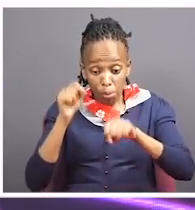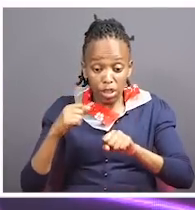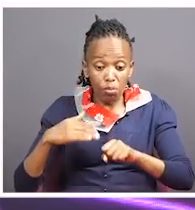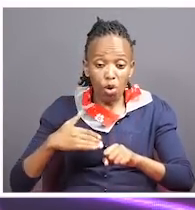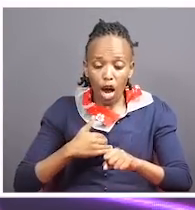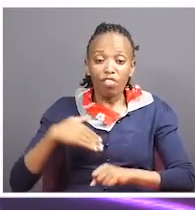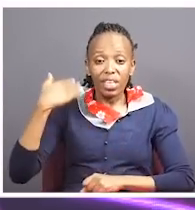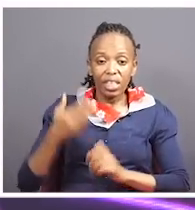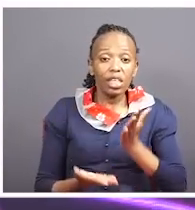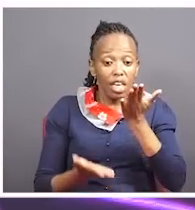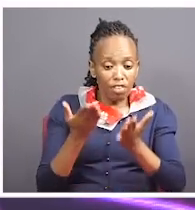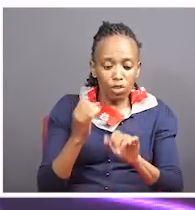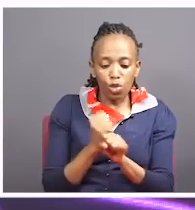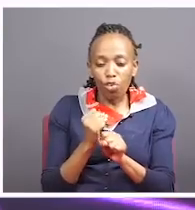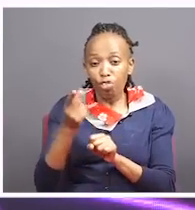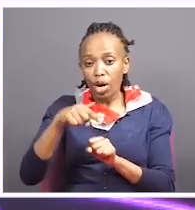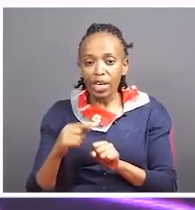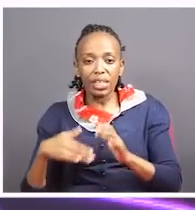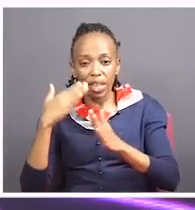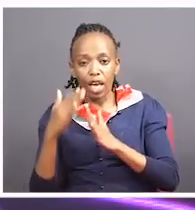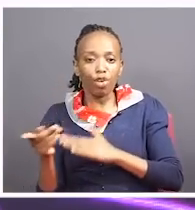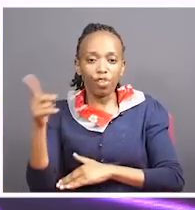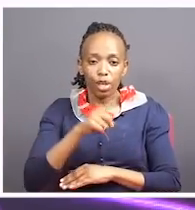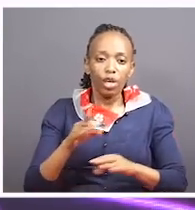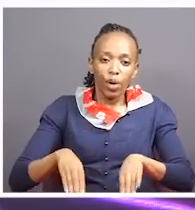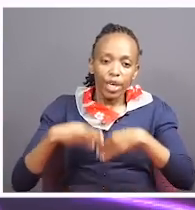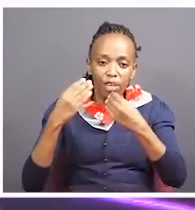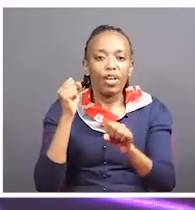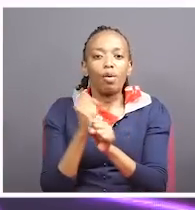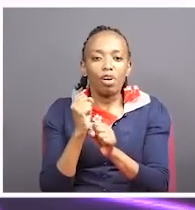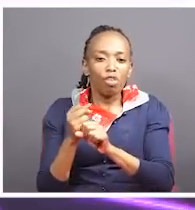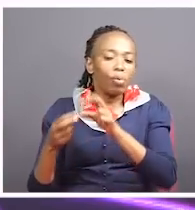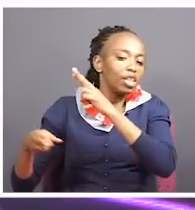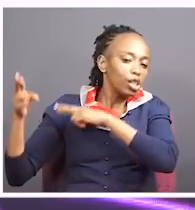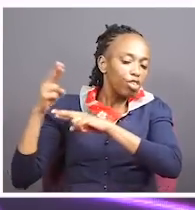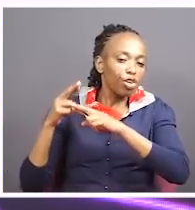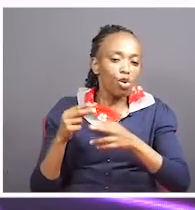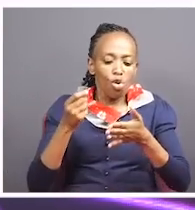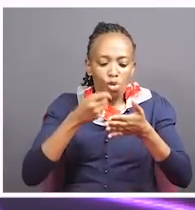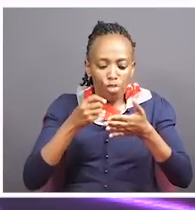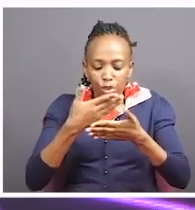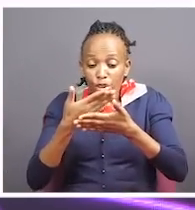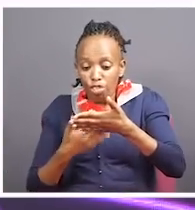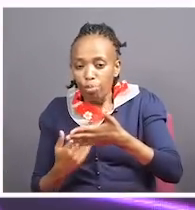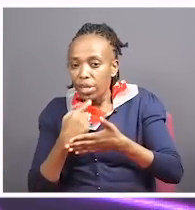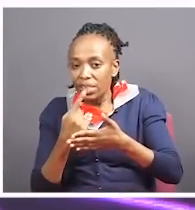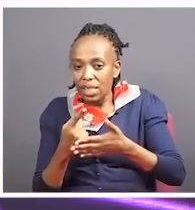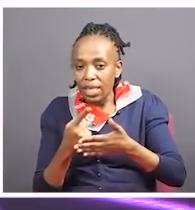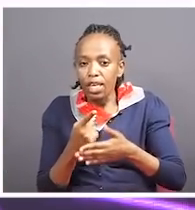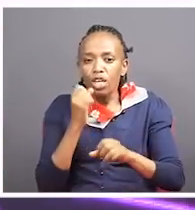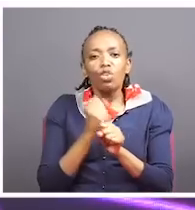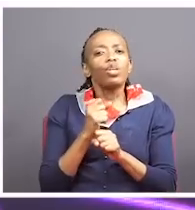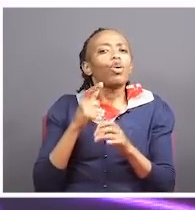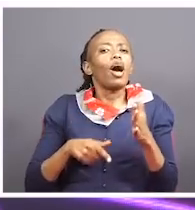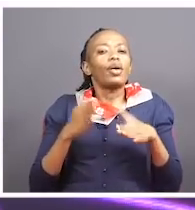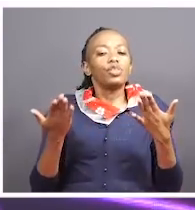take a daily evaluation of our work, at the end of the day, you are given a performance review, fill in the form and say,